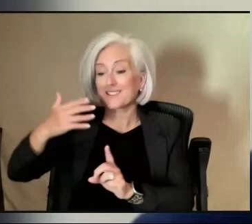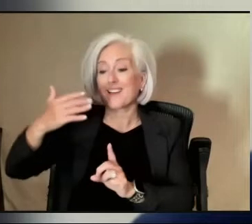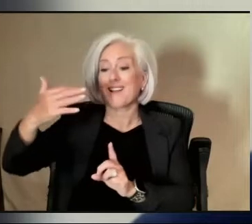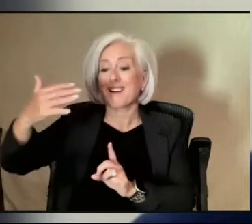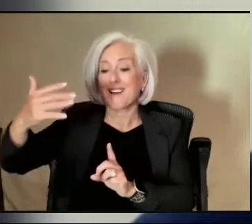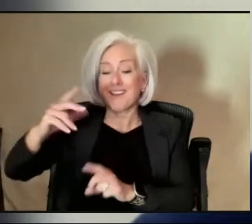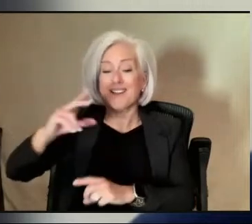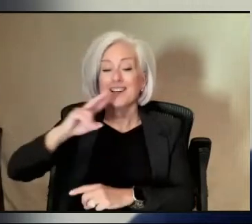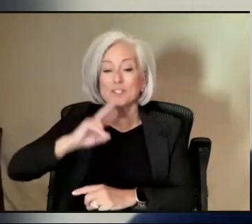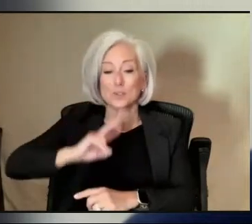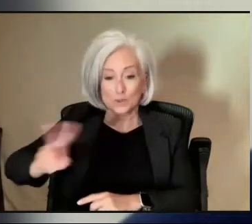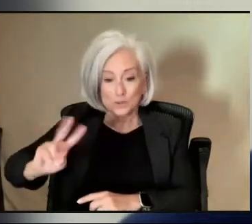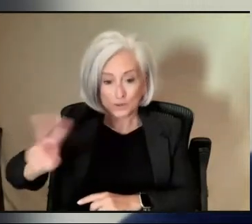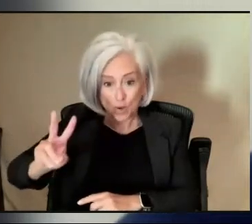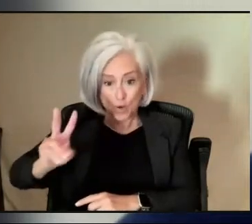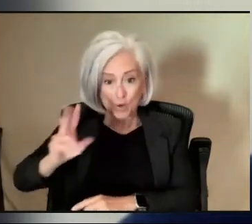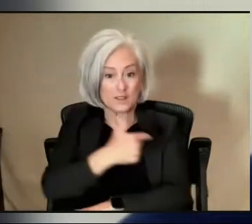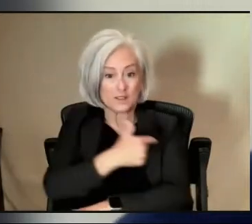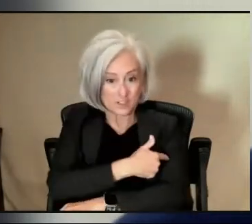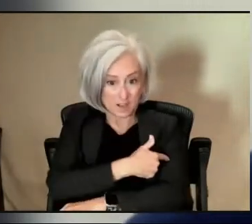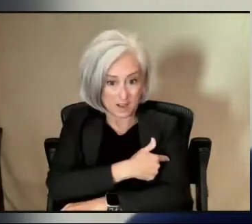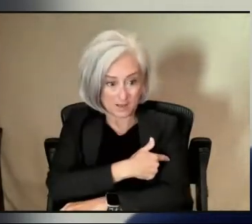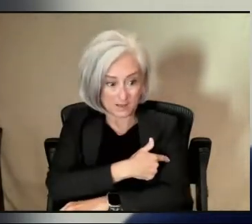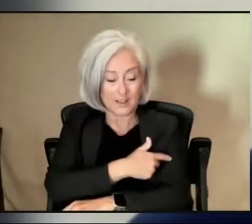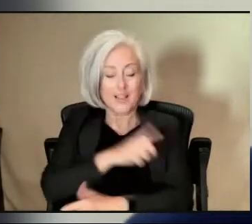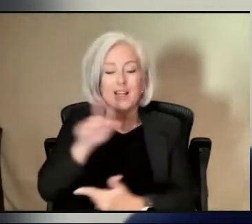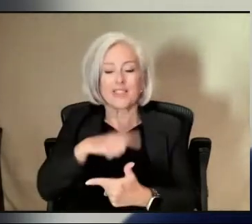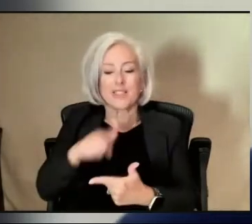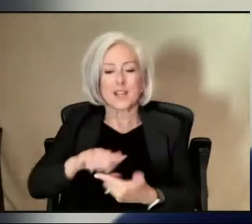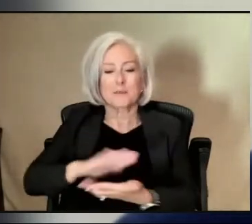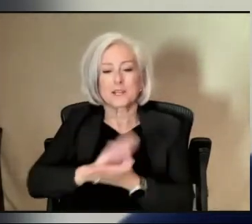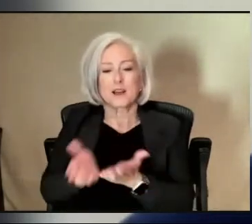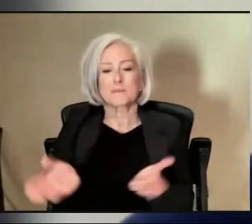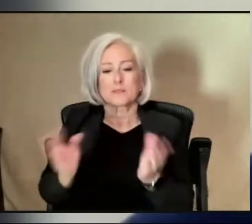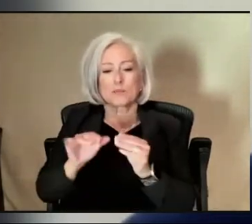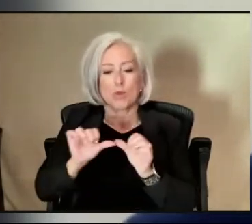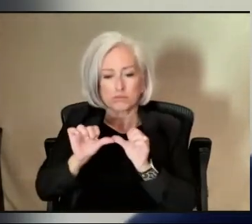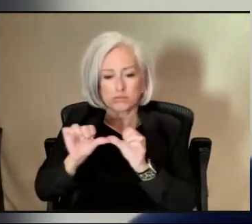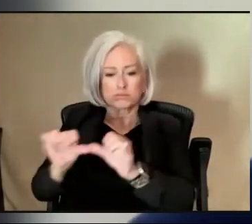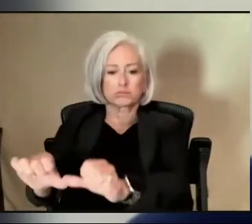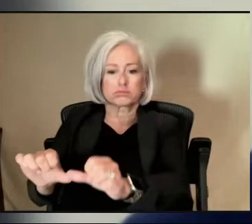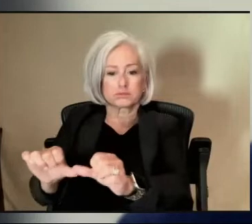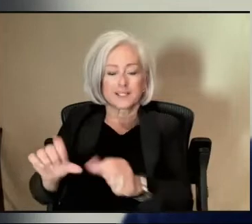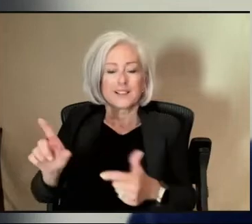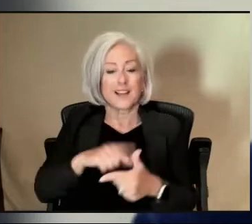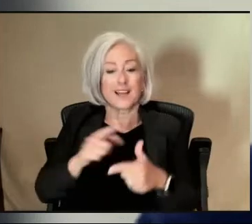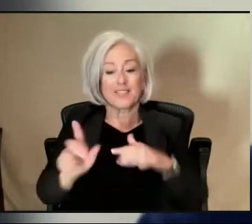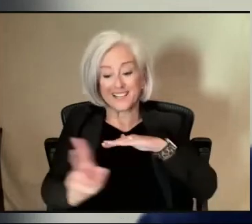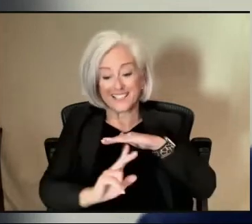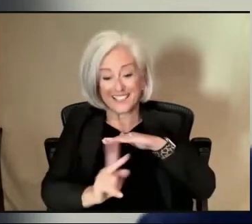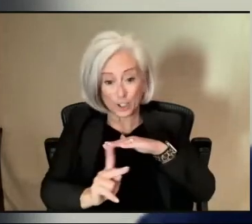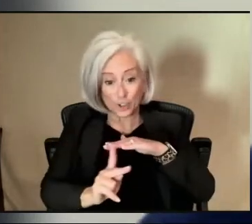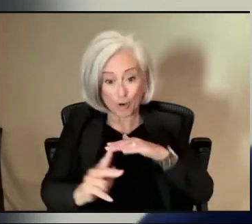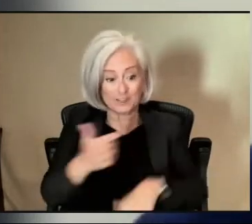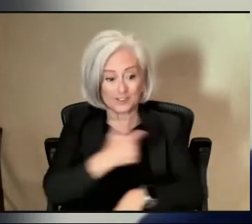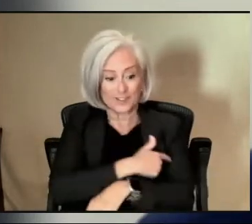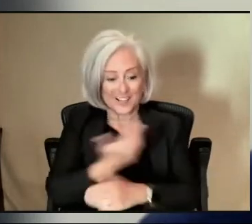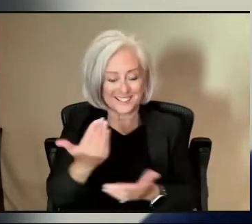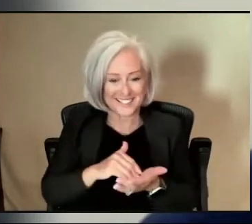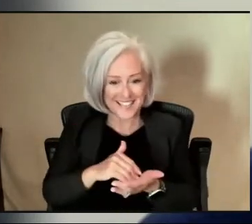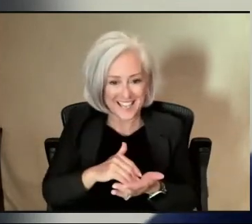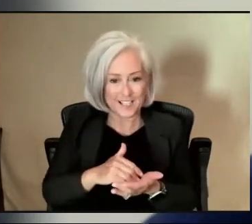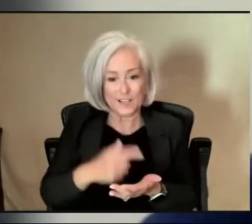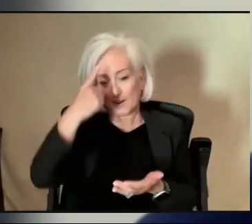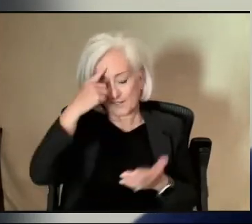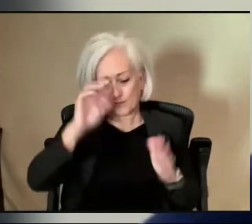the immunity is long-lasting. And then again, they get another dose when they go to kindergarten. So in children, we know we're going to take